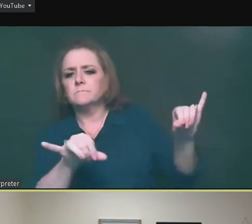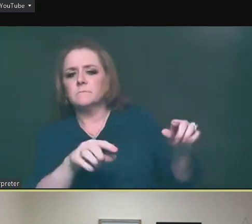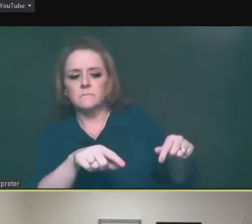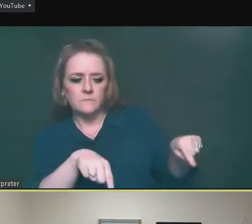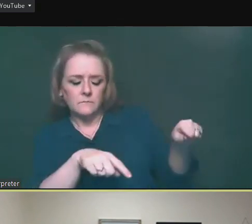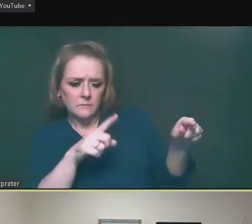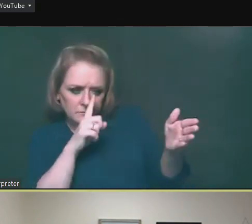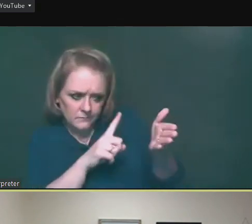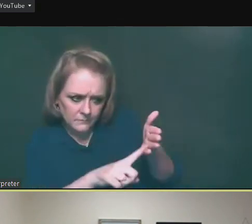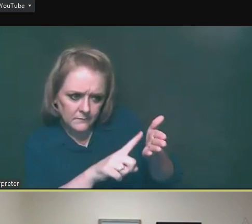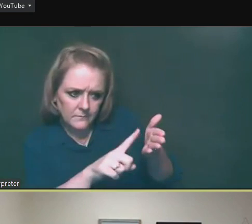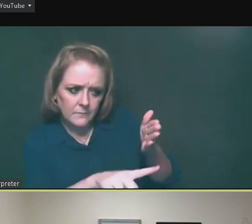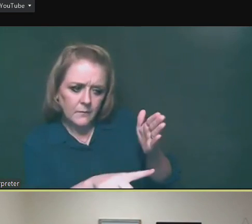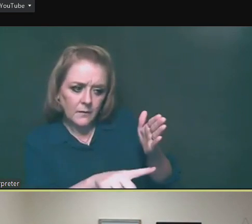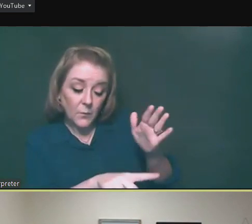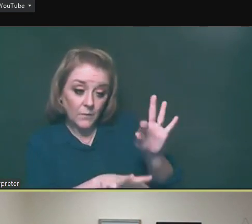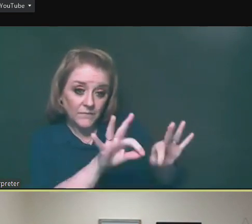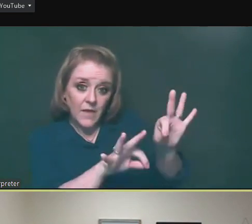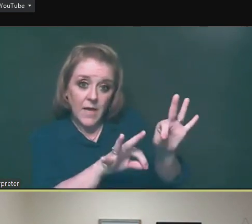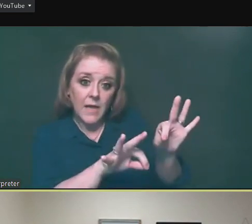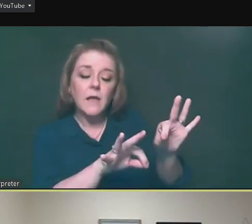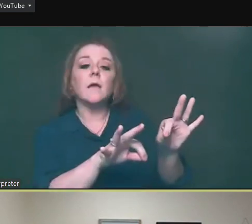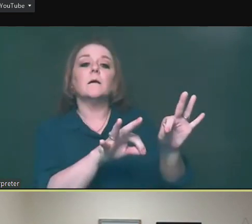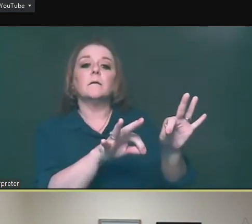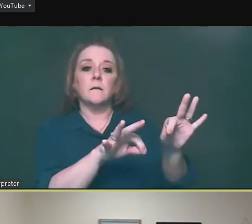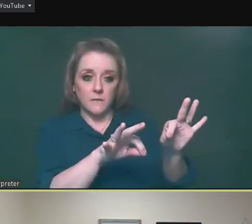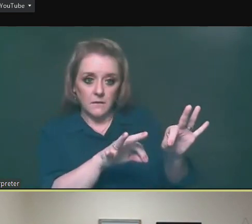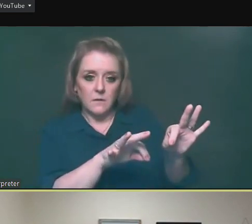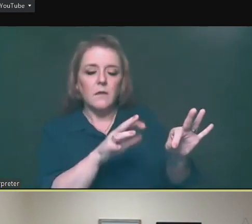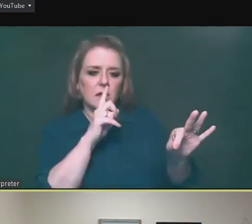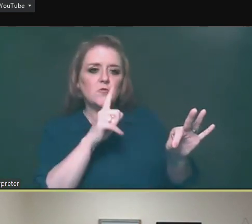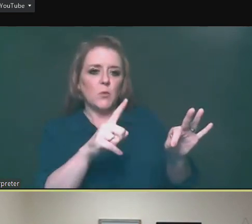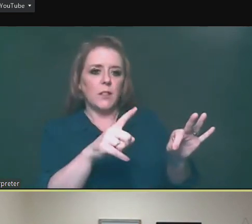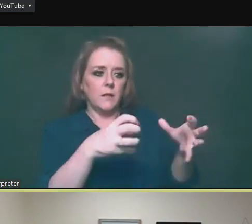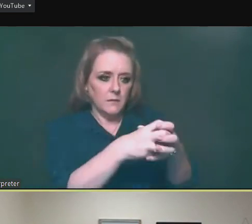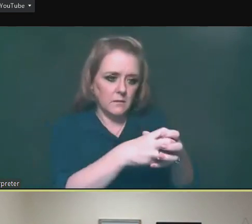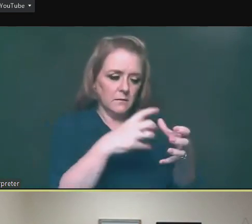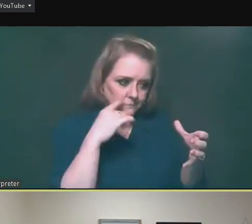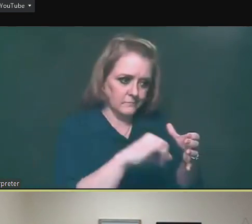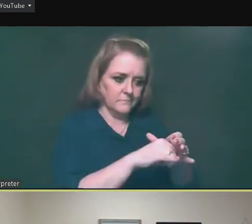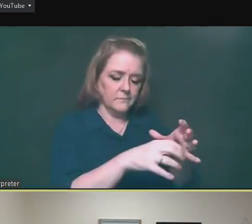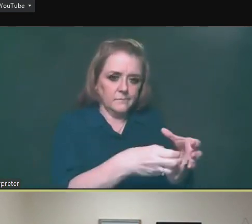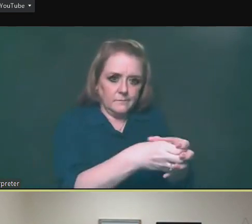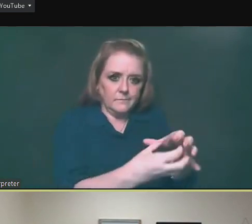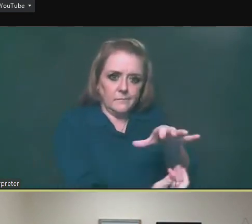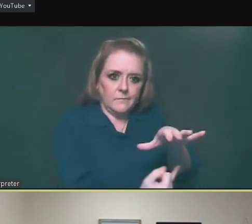shown that doing those investigations has really flattened our curve here locally.